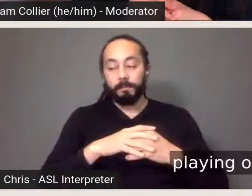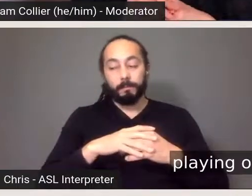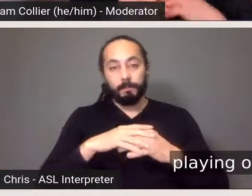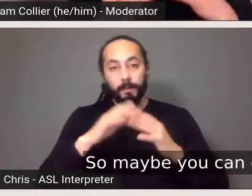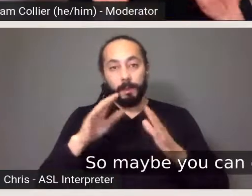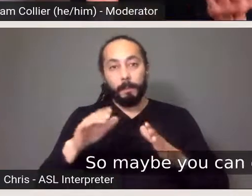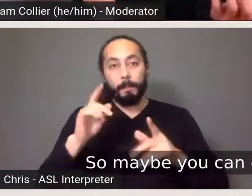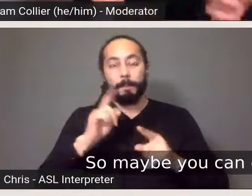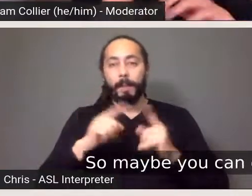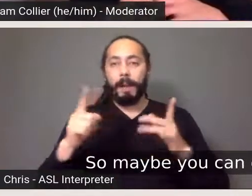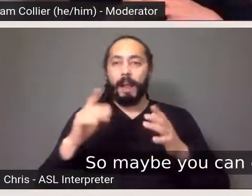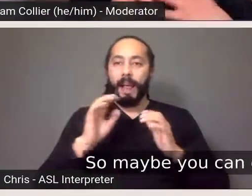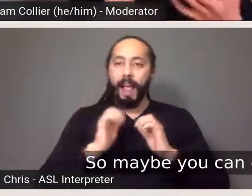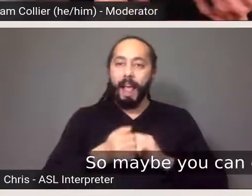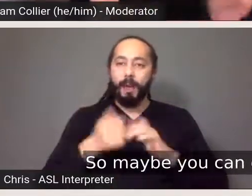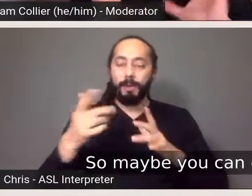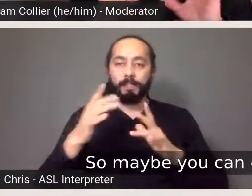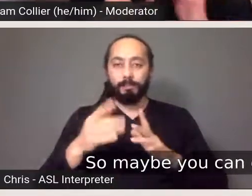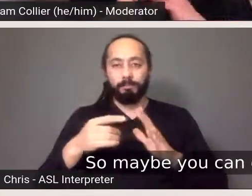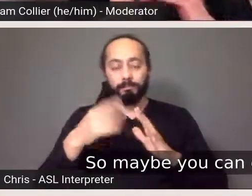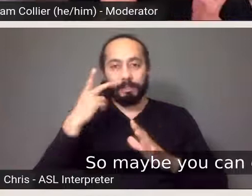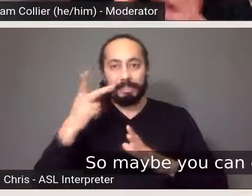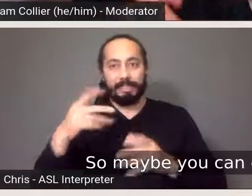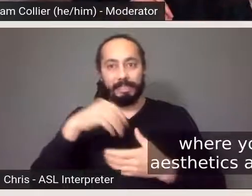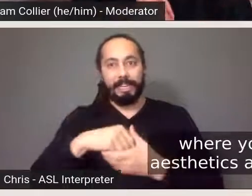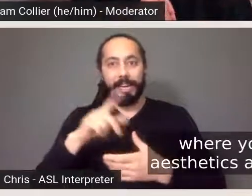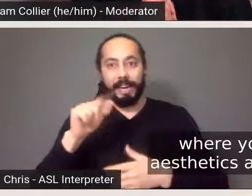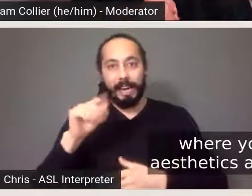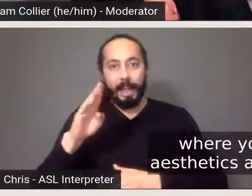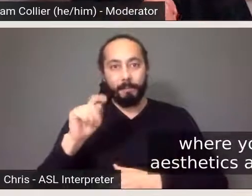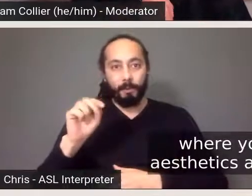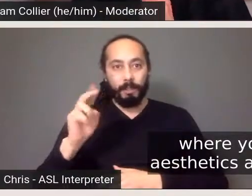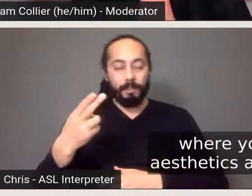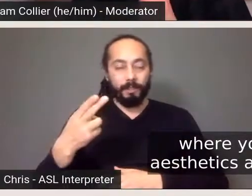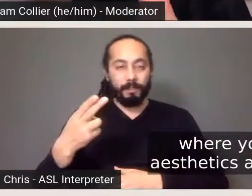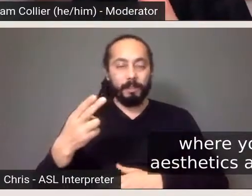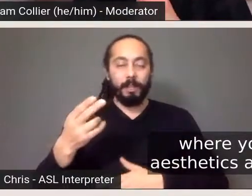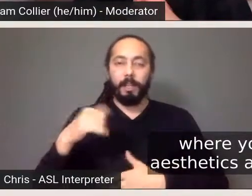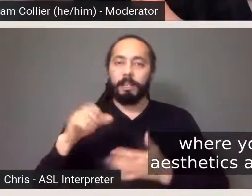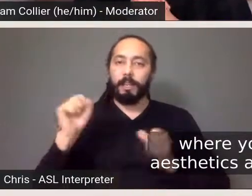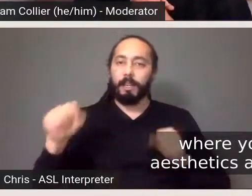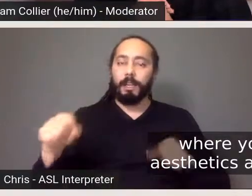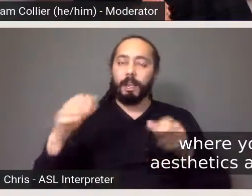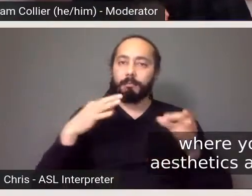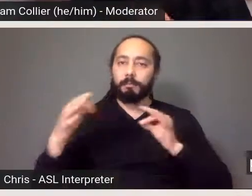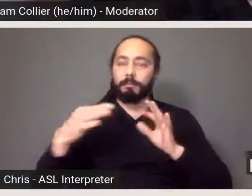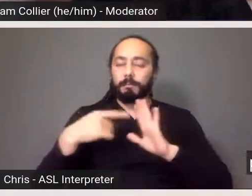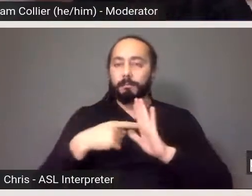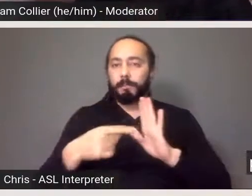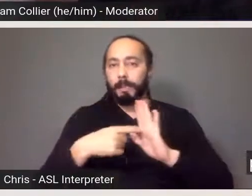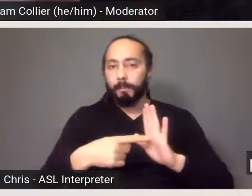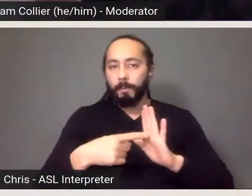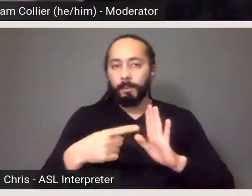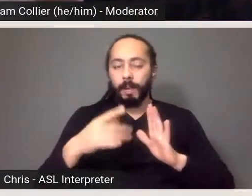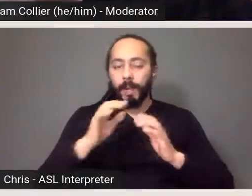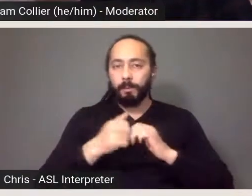in Labyrinth. So maybe you can expand upon an example where you're seeing that aesthetics and memory of war play out.